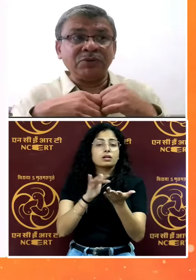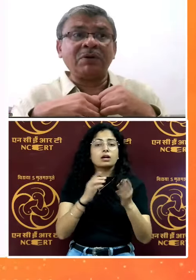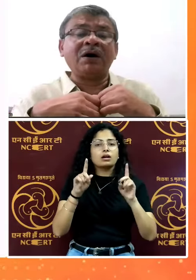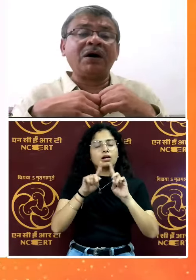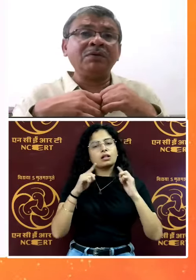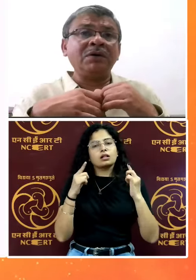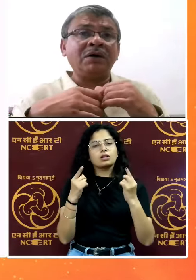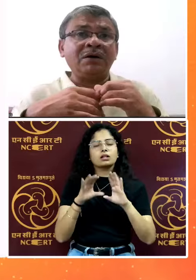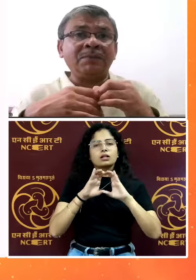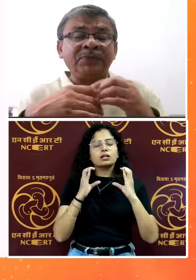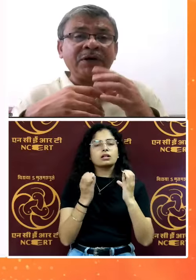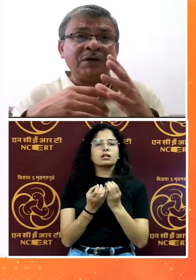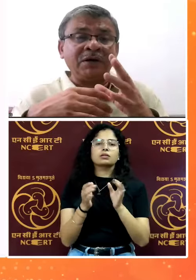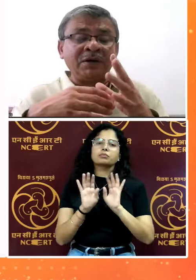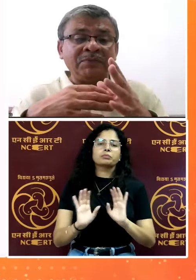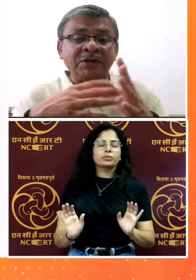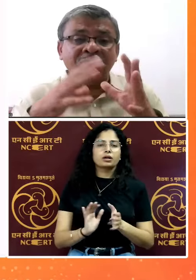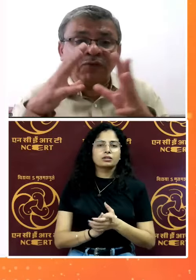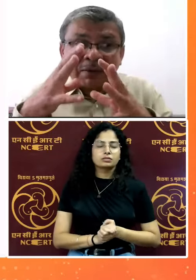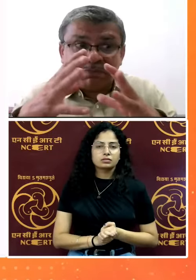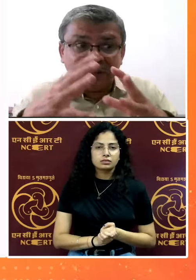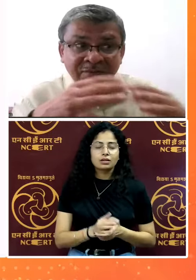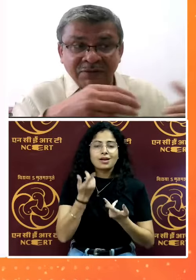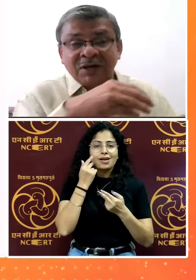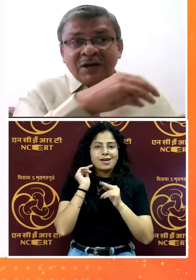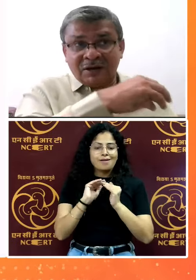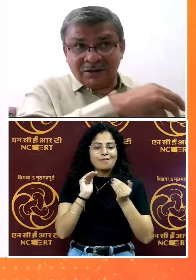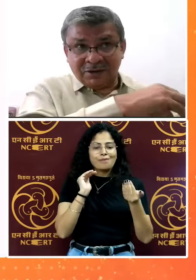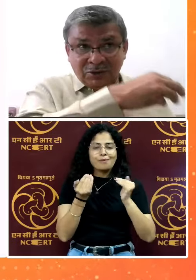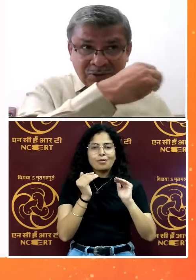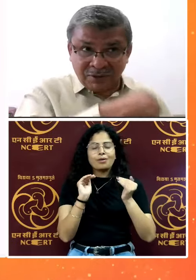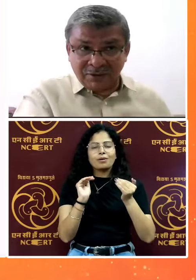up. So how, if you compare with